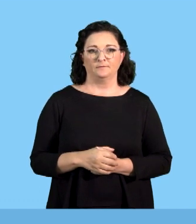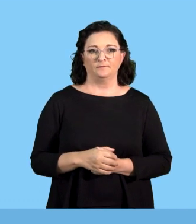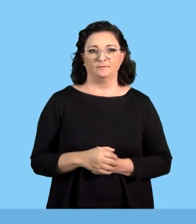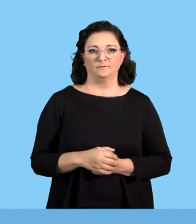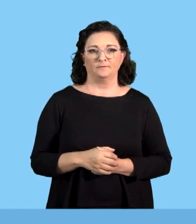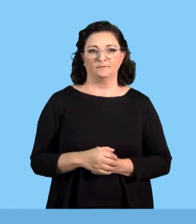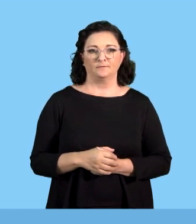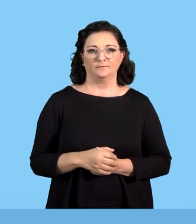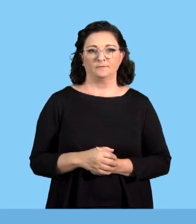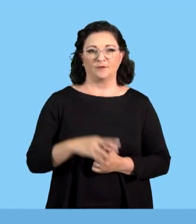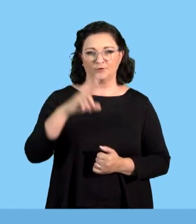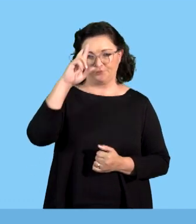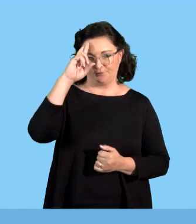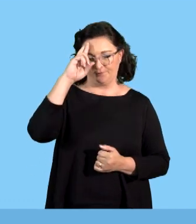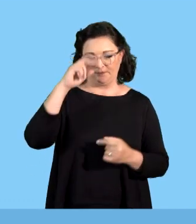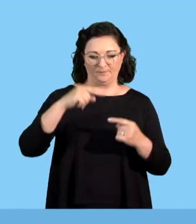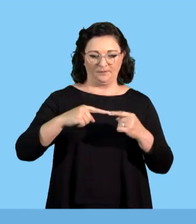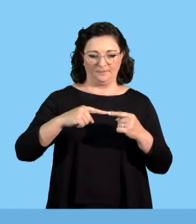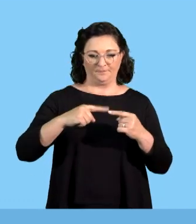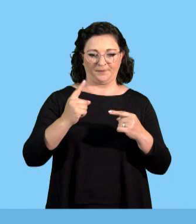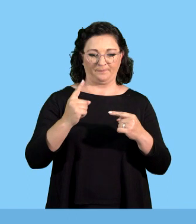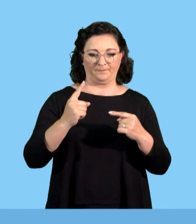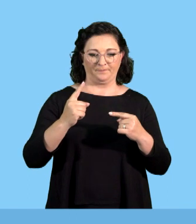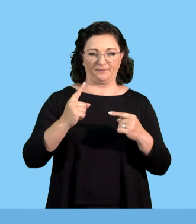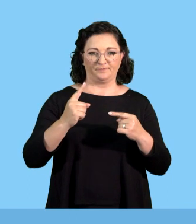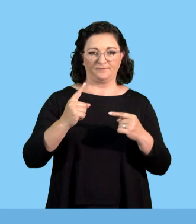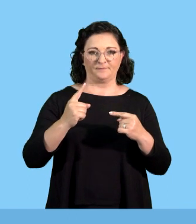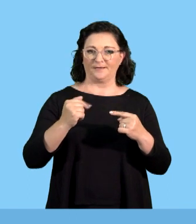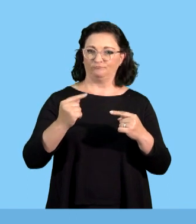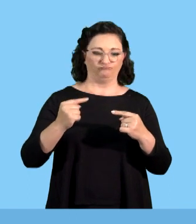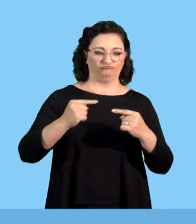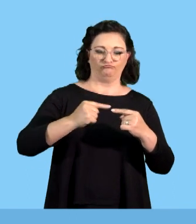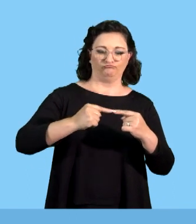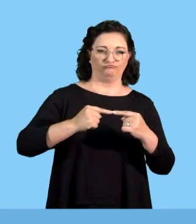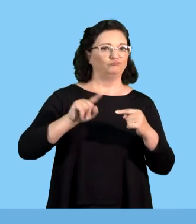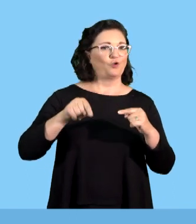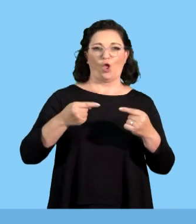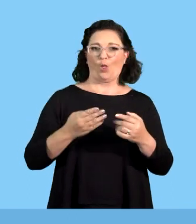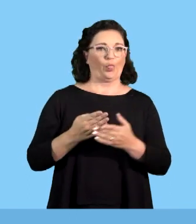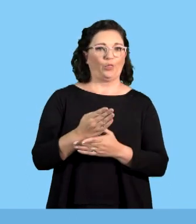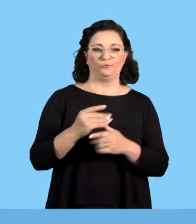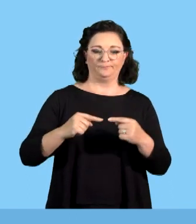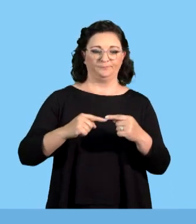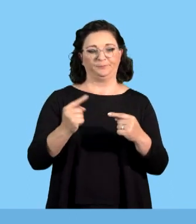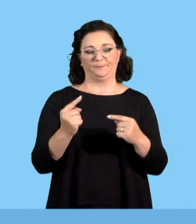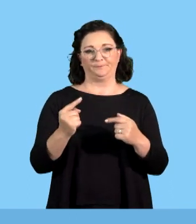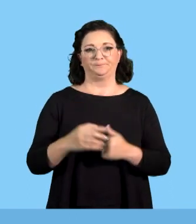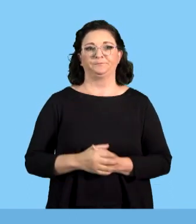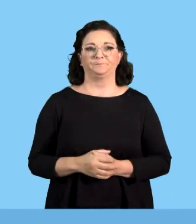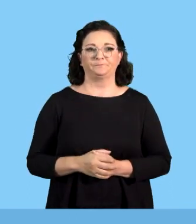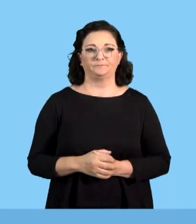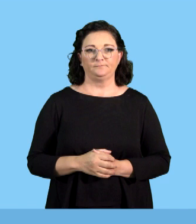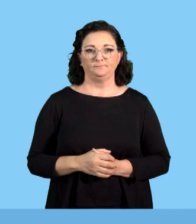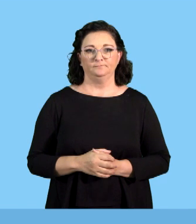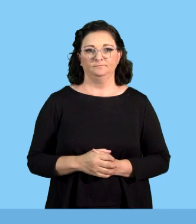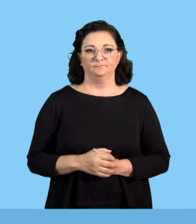an open switch. Remember, this is disconnecting the circuit, not allowing any current to pass through. So this is